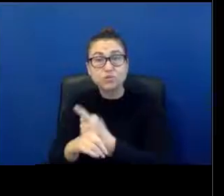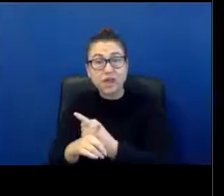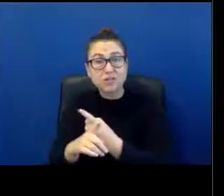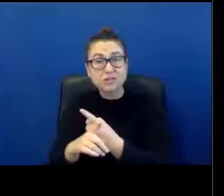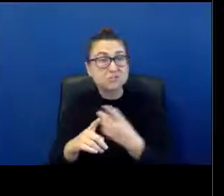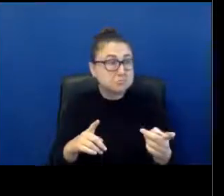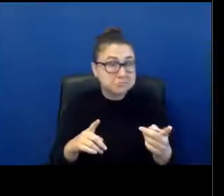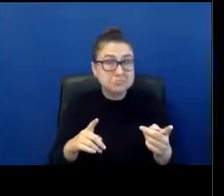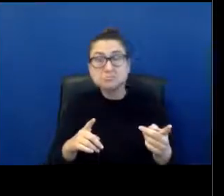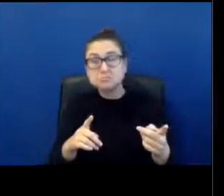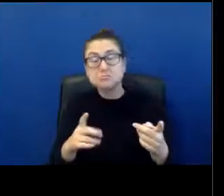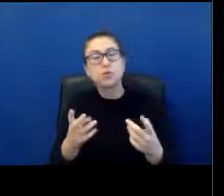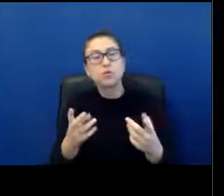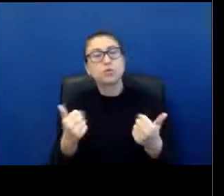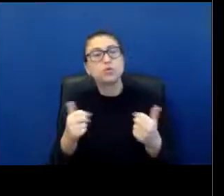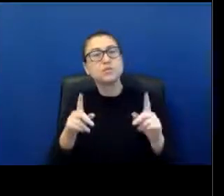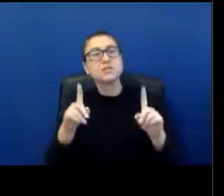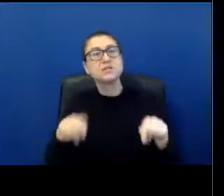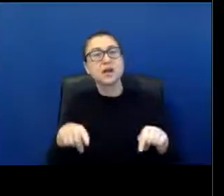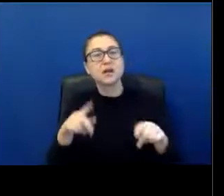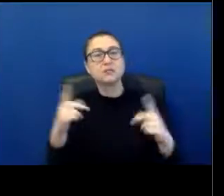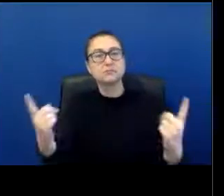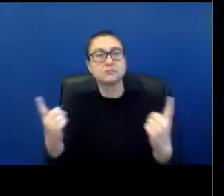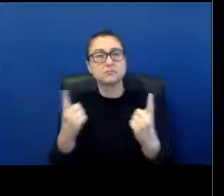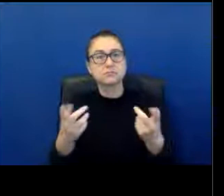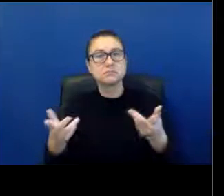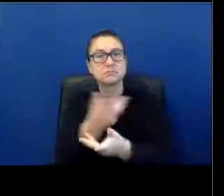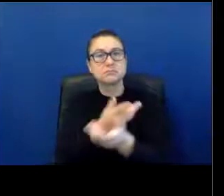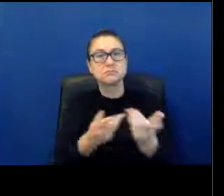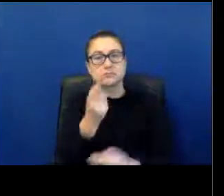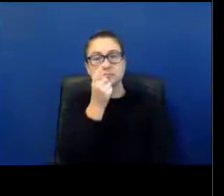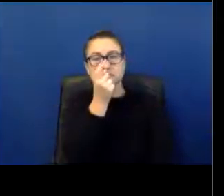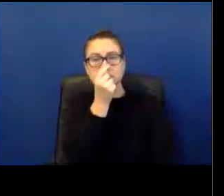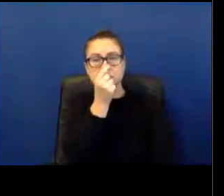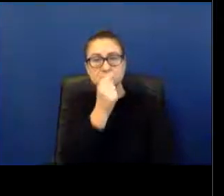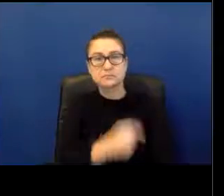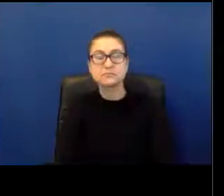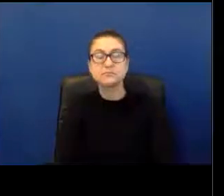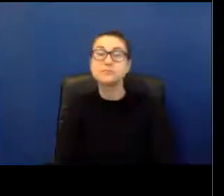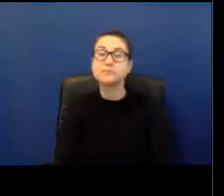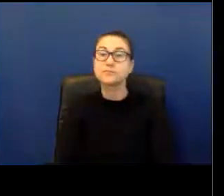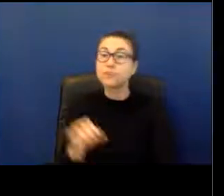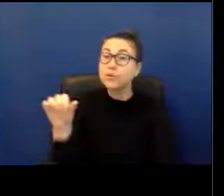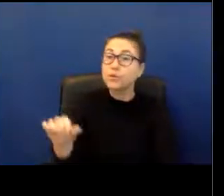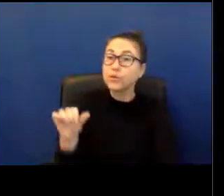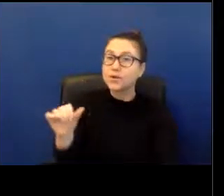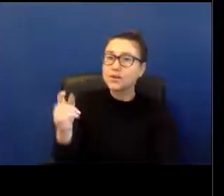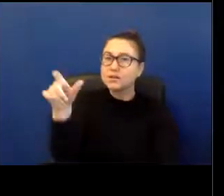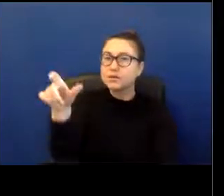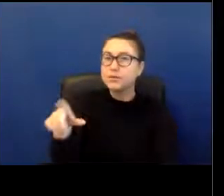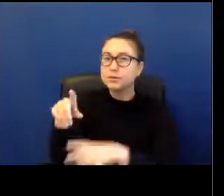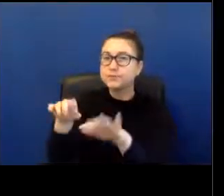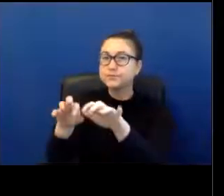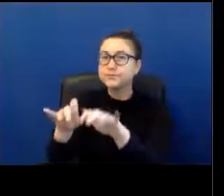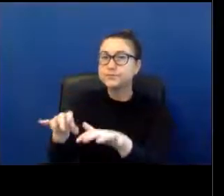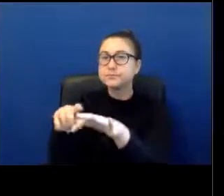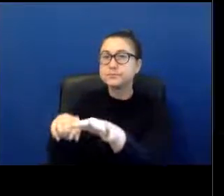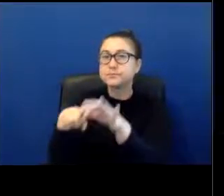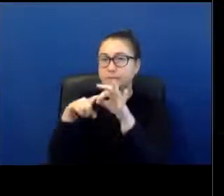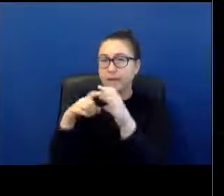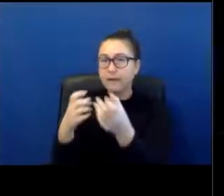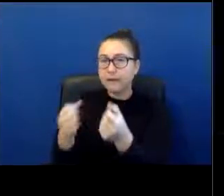far as participating in mediation. Okay, and Lynn, we've had a question from one of our audience